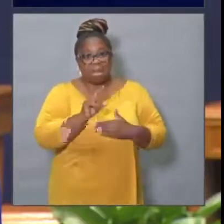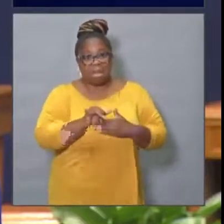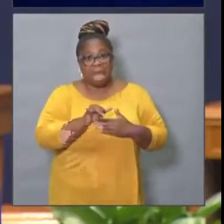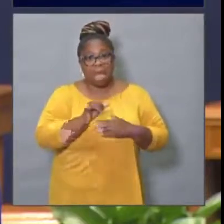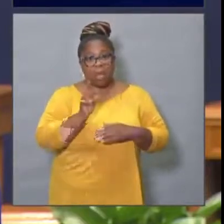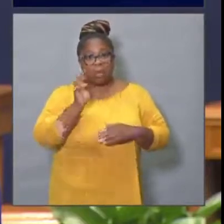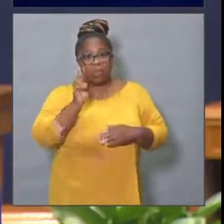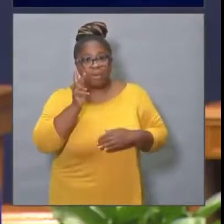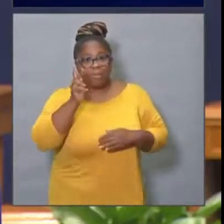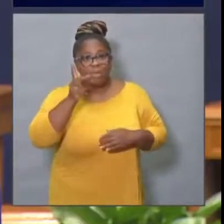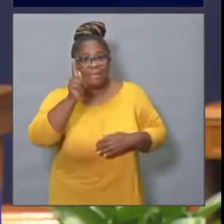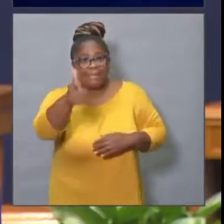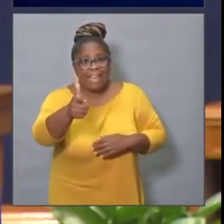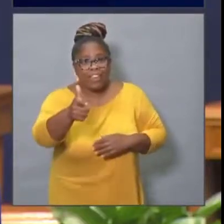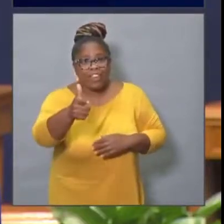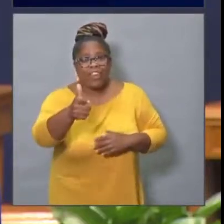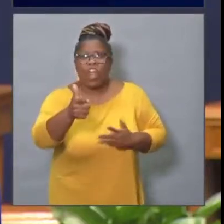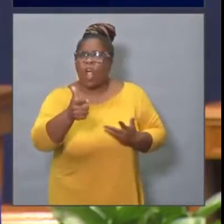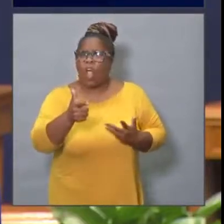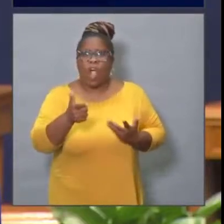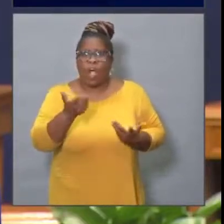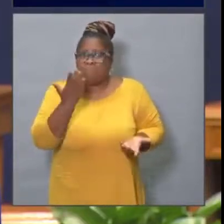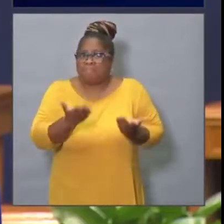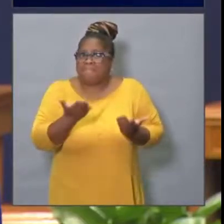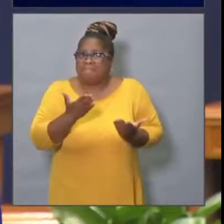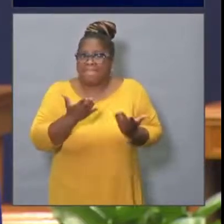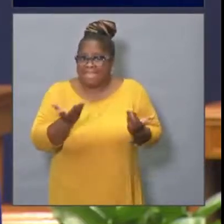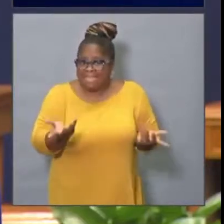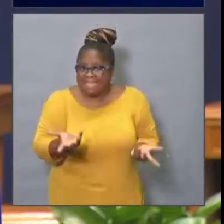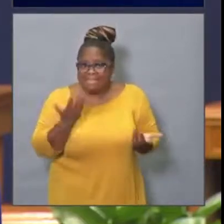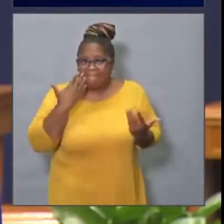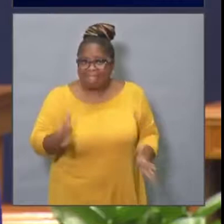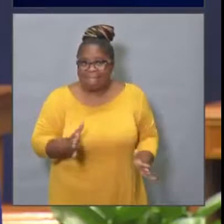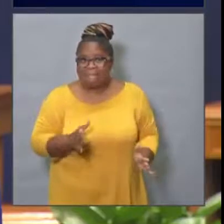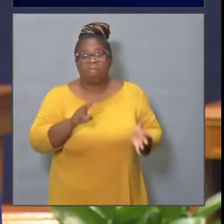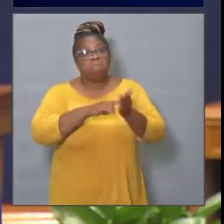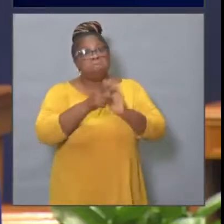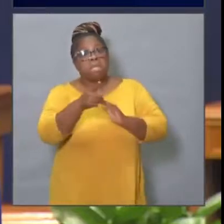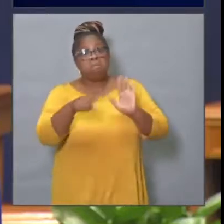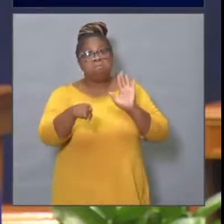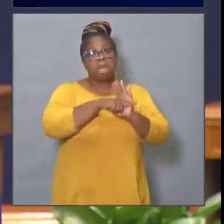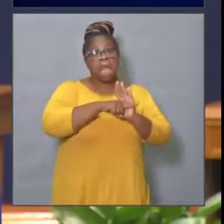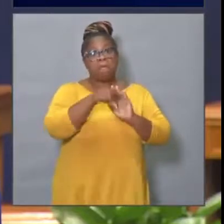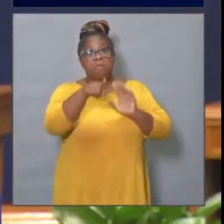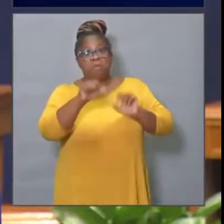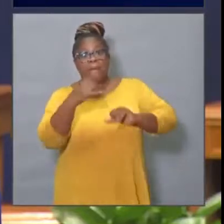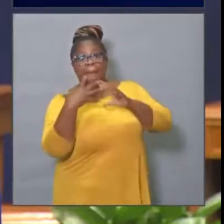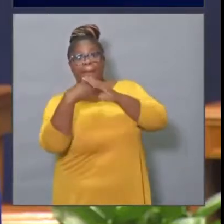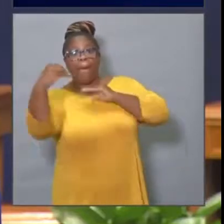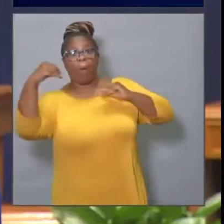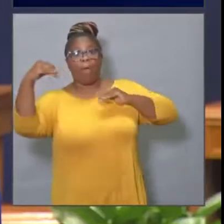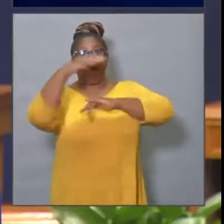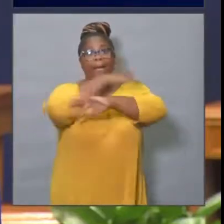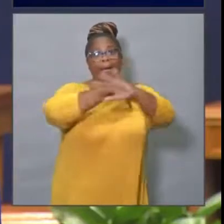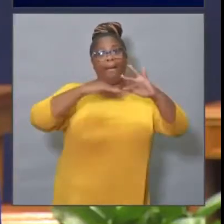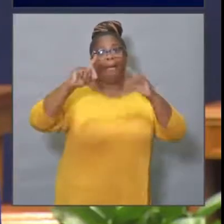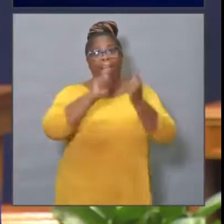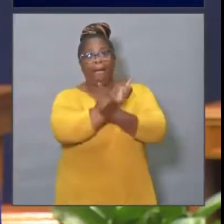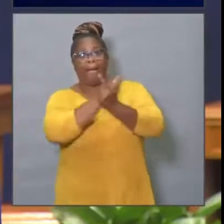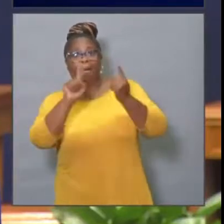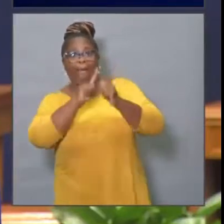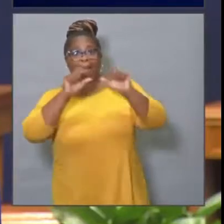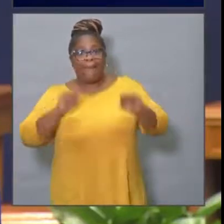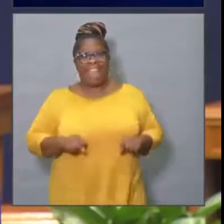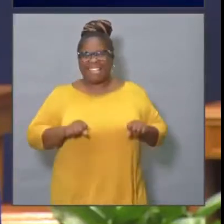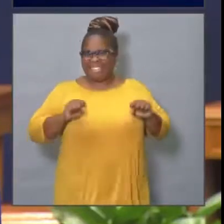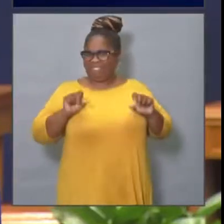used as a free pass to engage in social activities that aren't otherwise recommended. and it's not a ticket that would allow others